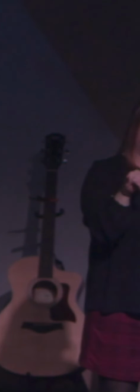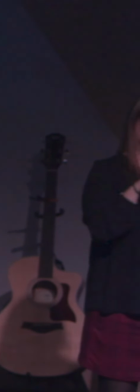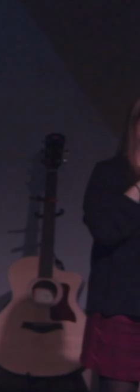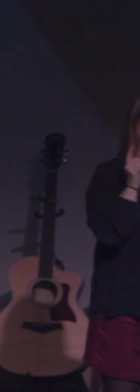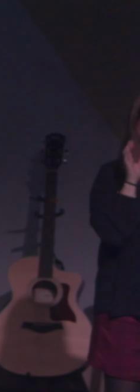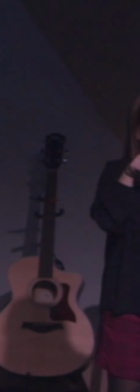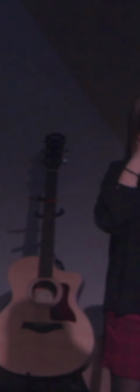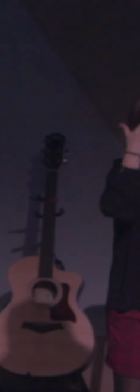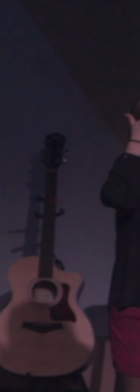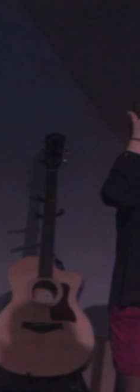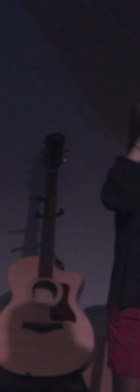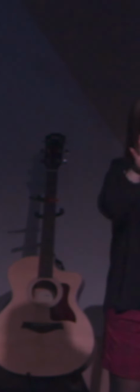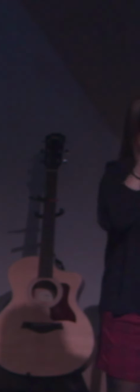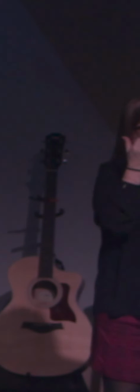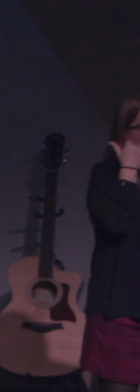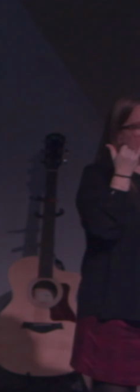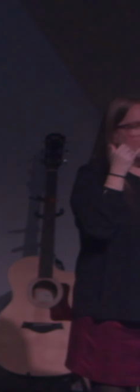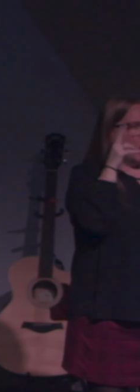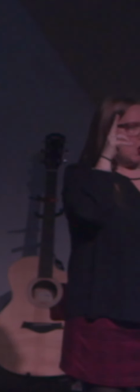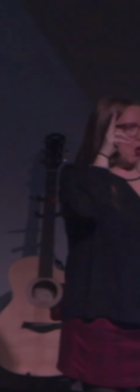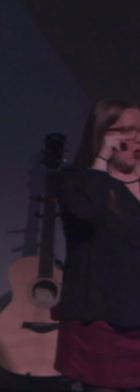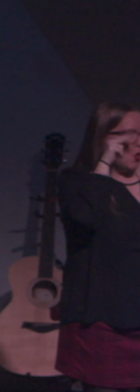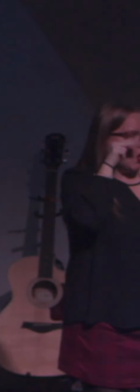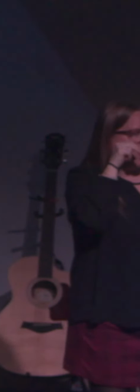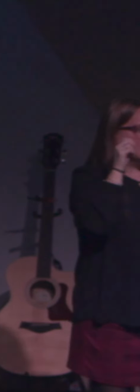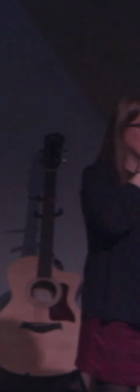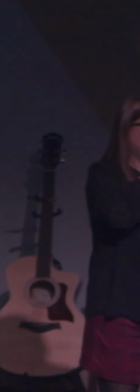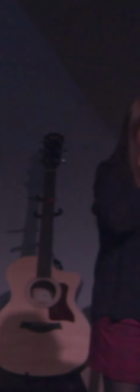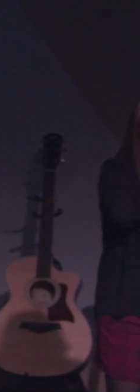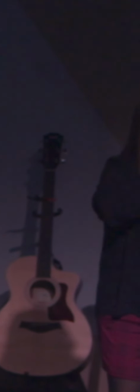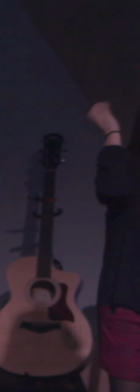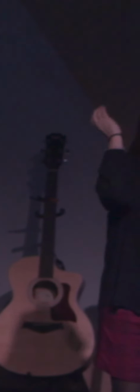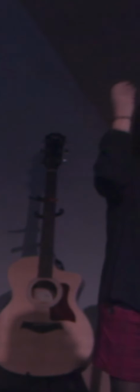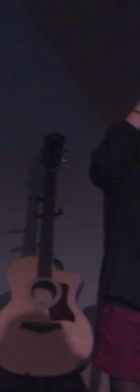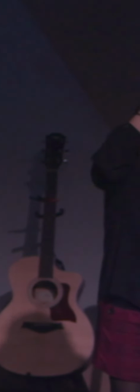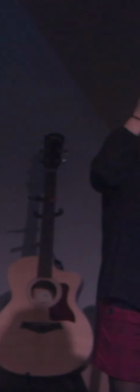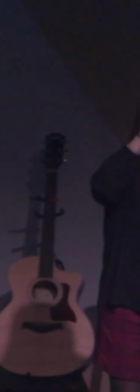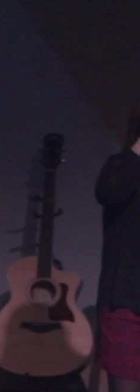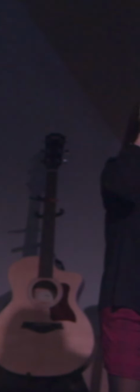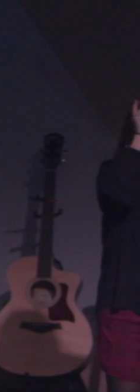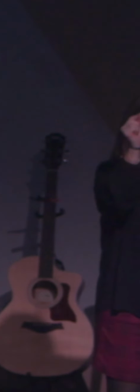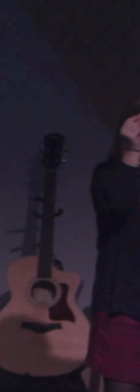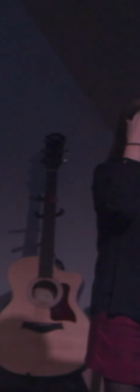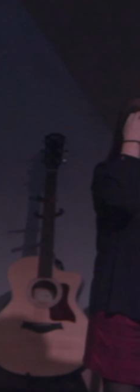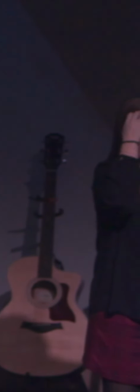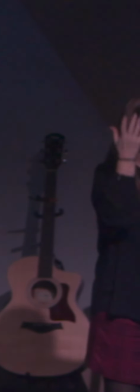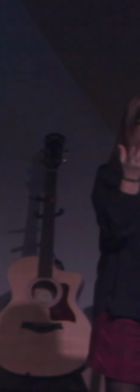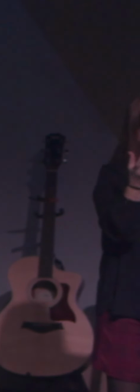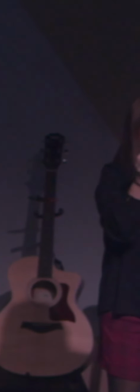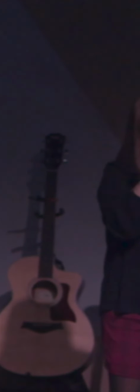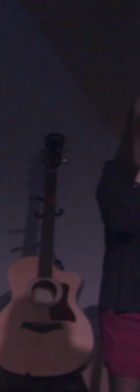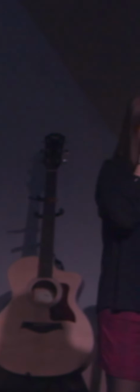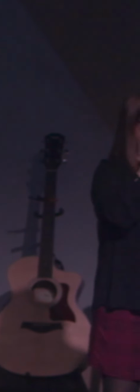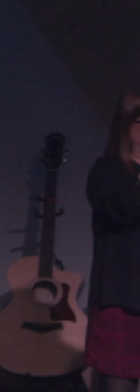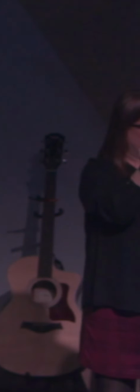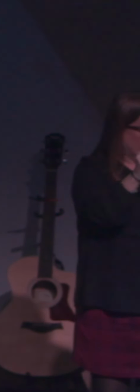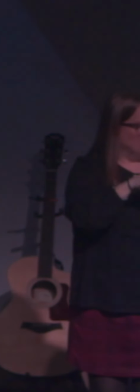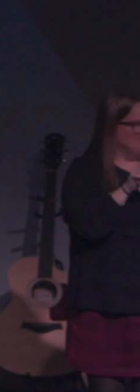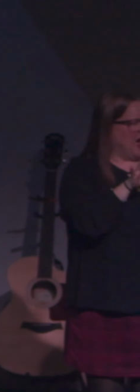I don't know if it's a horse with an ice cream cone on its head, or is that a unit? Like, this is how life becomes.